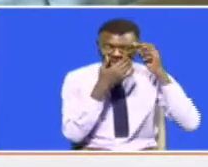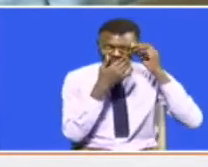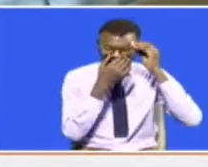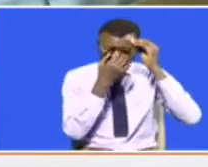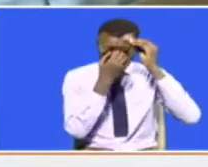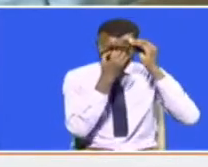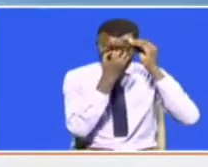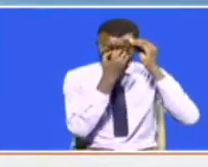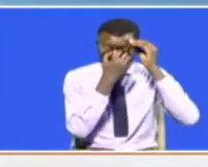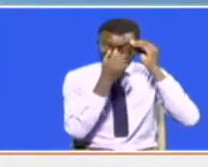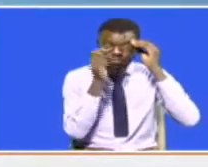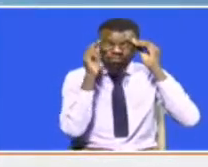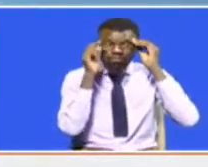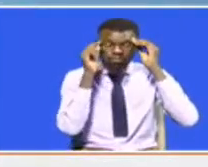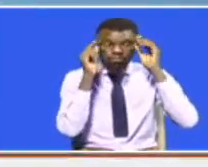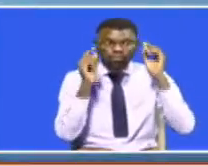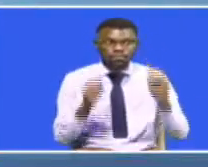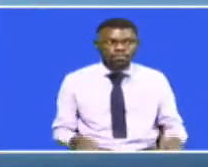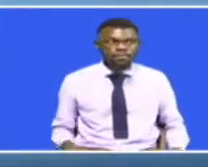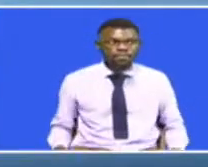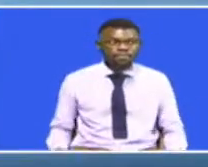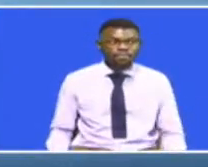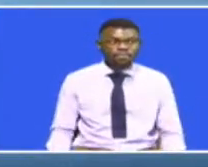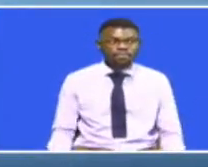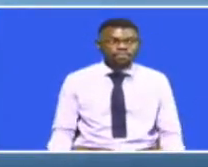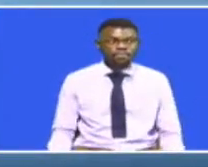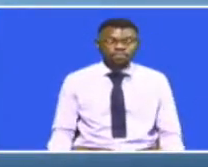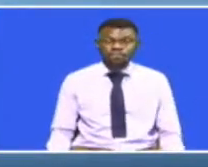brief. Now, despite the weatherman